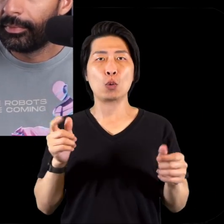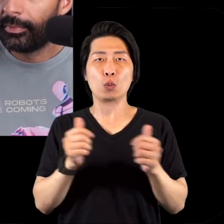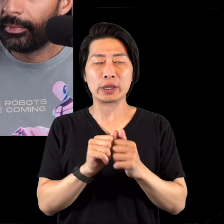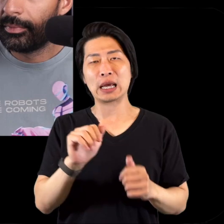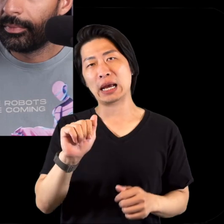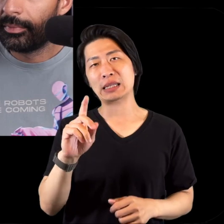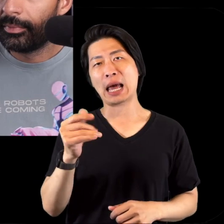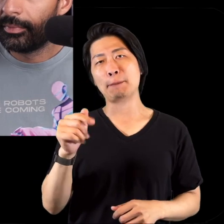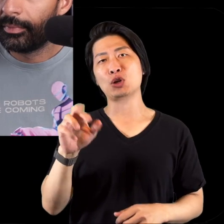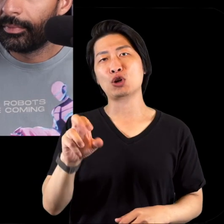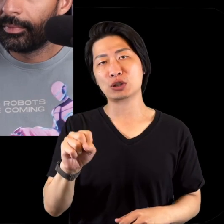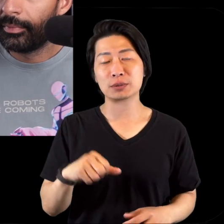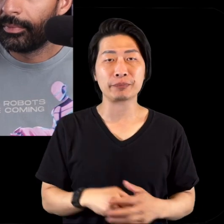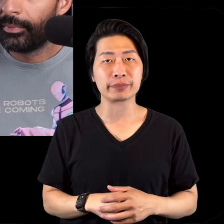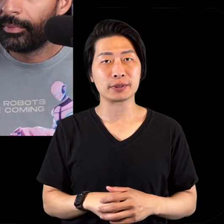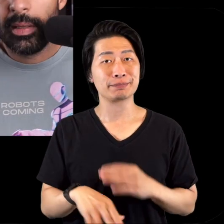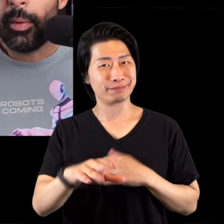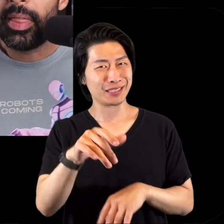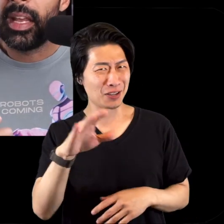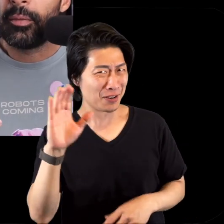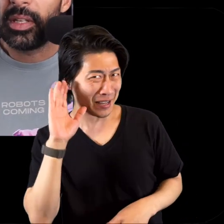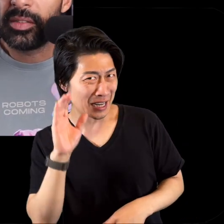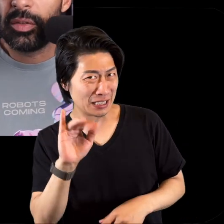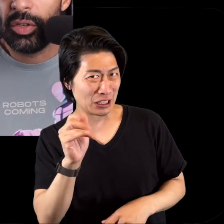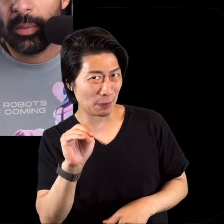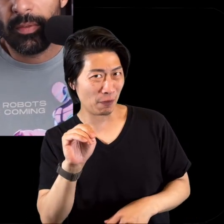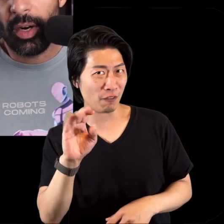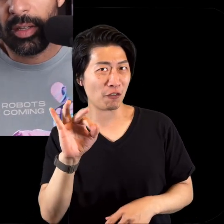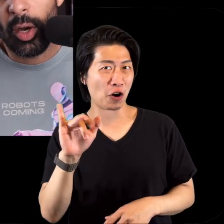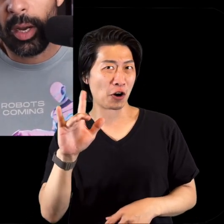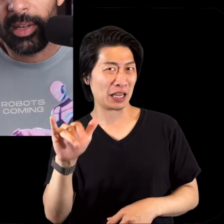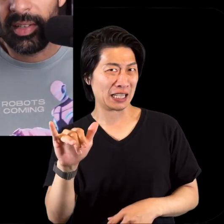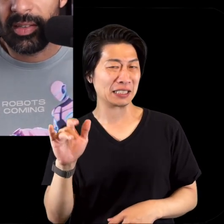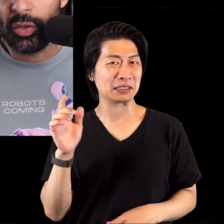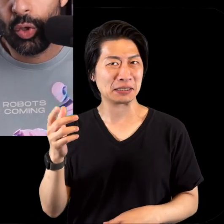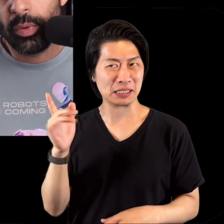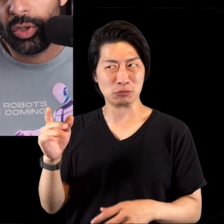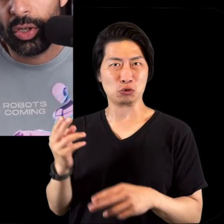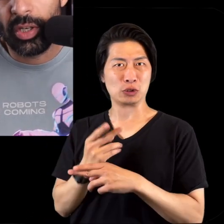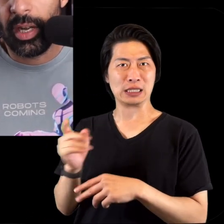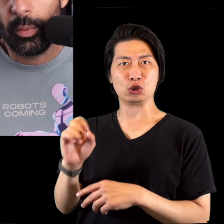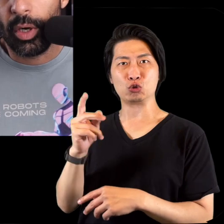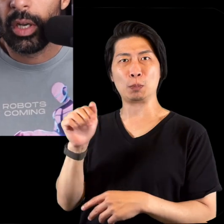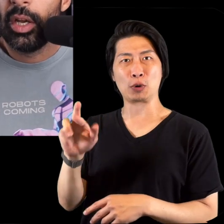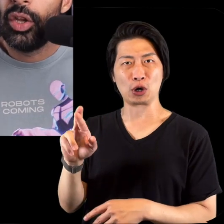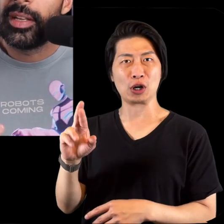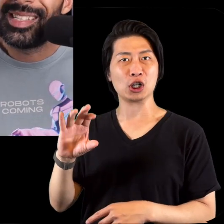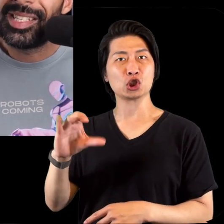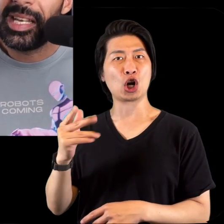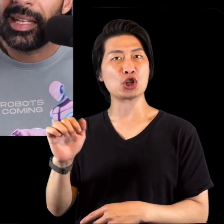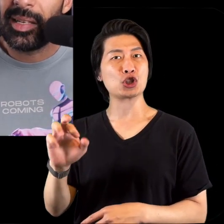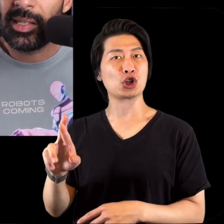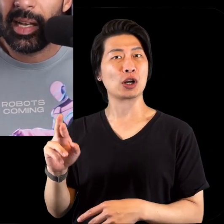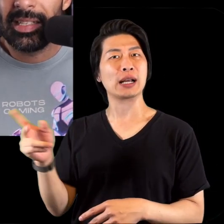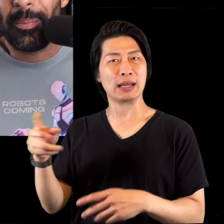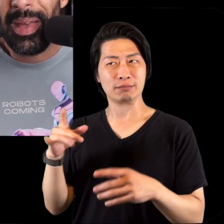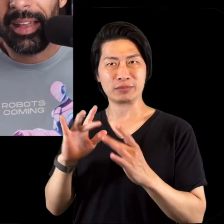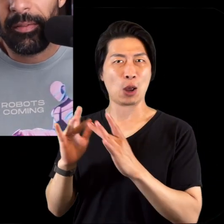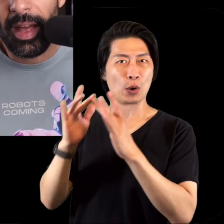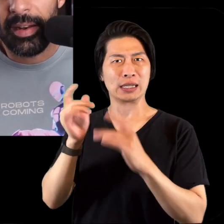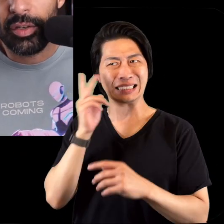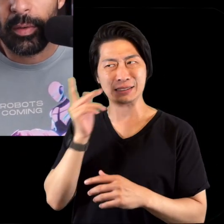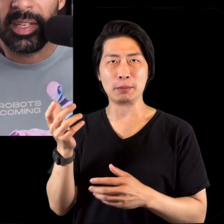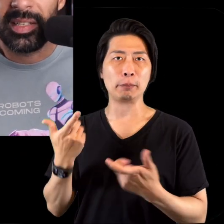both systems actually with adapters. Now, I think if we listen to Jim Farley talk about Tesla's supercharger network, you can see that Tesla has a